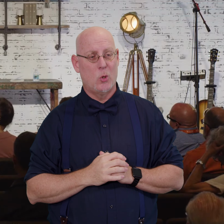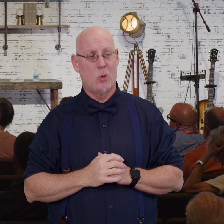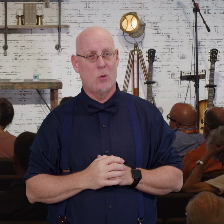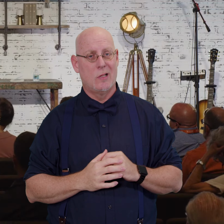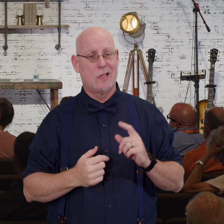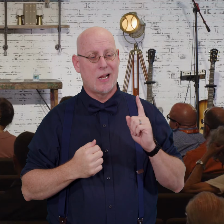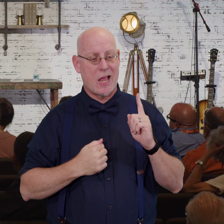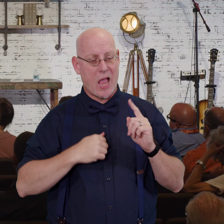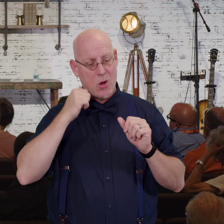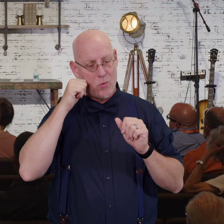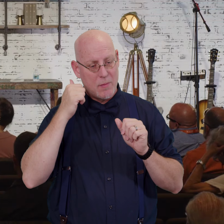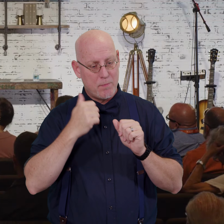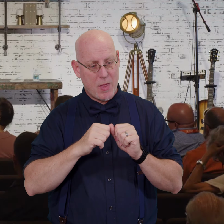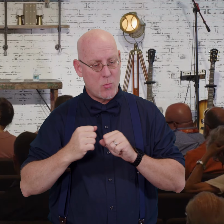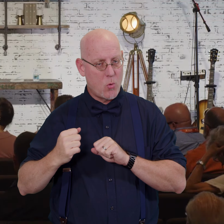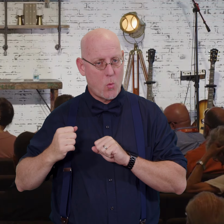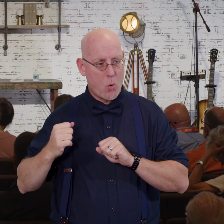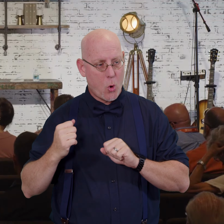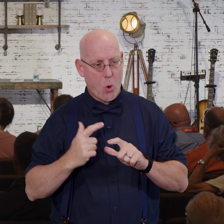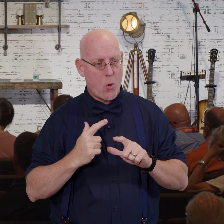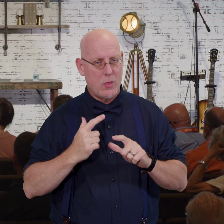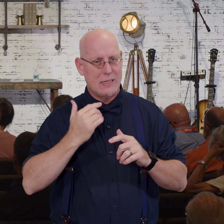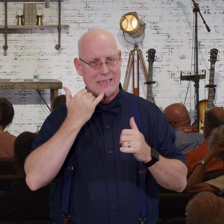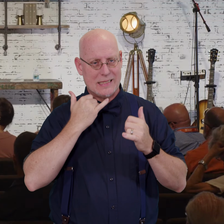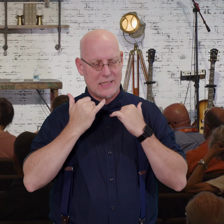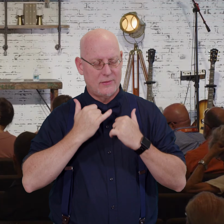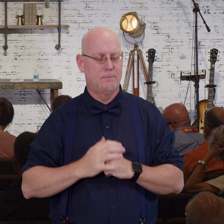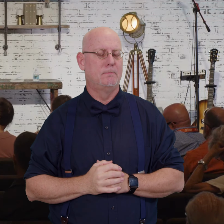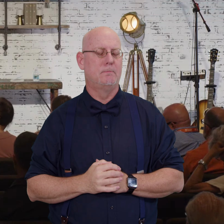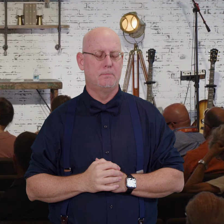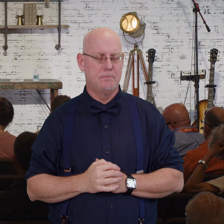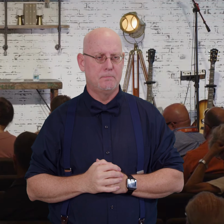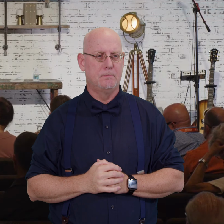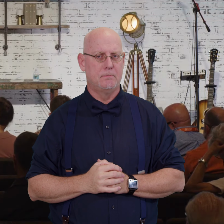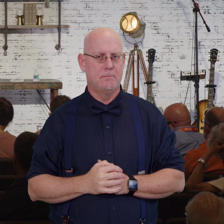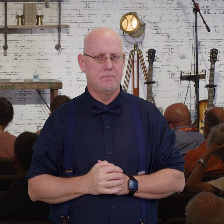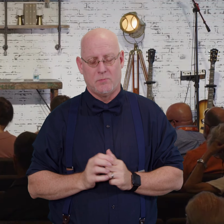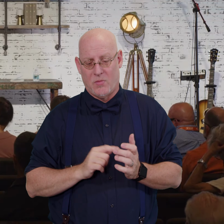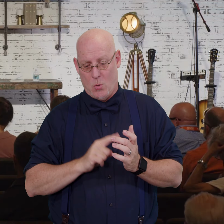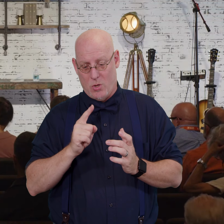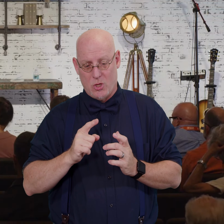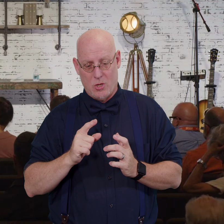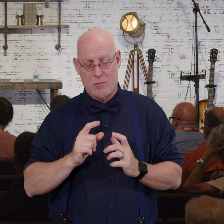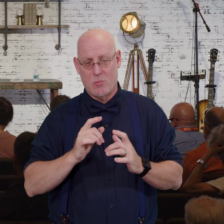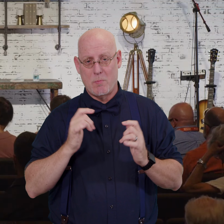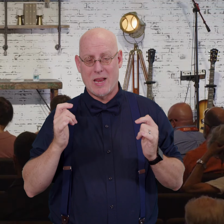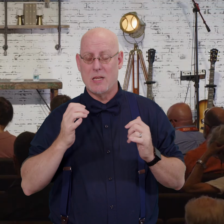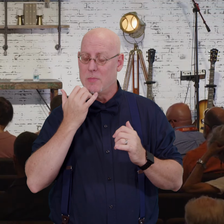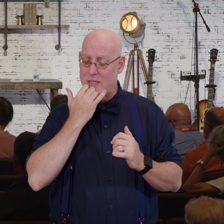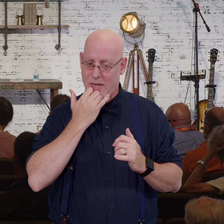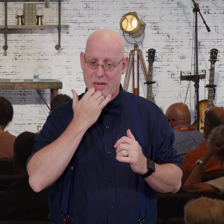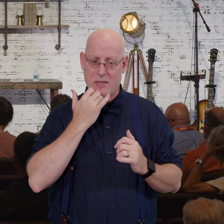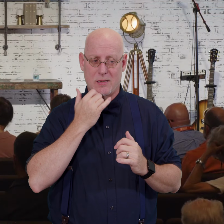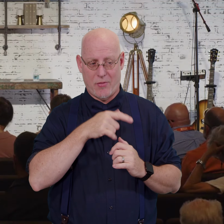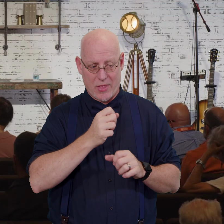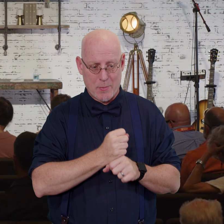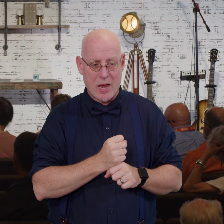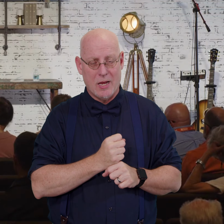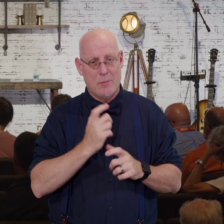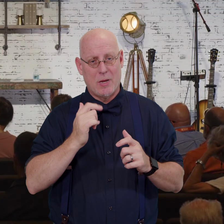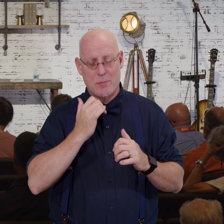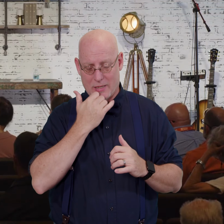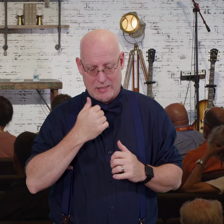that I remember all their evil. This is one of the gravest mistakes they make. And if I'm honest, this is one of the